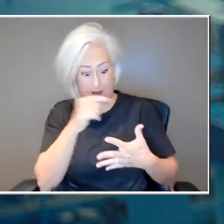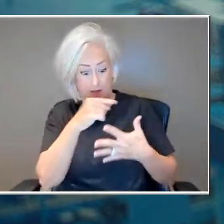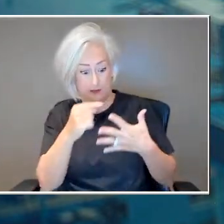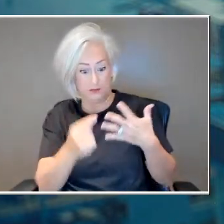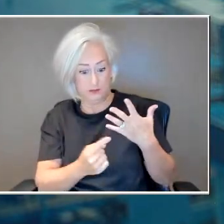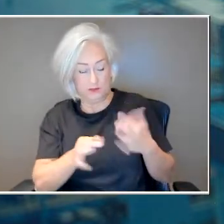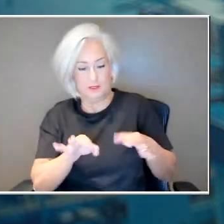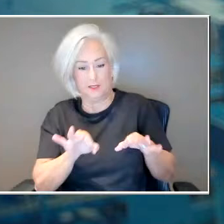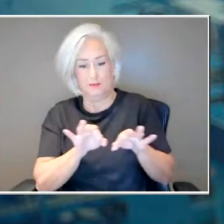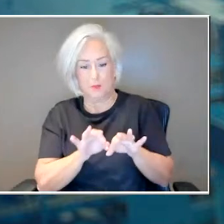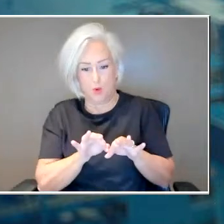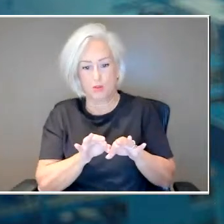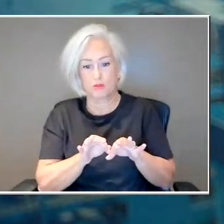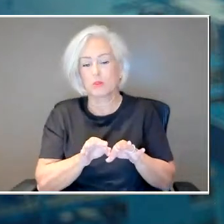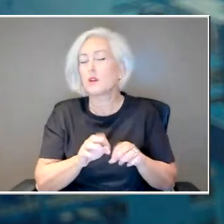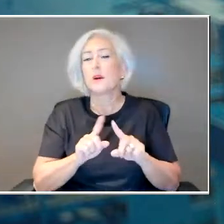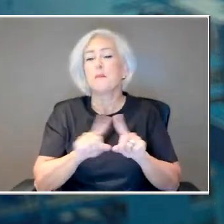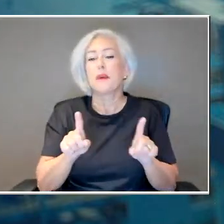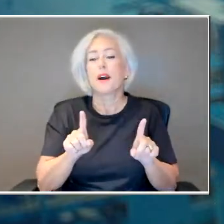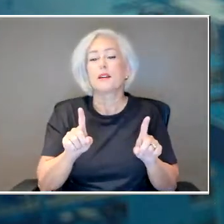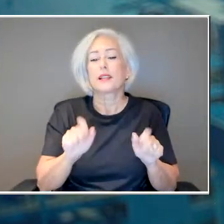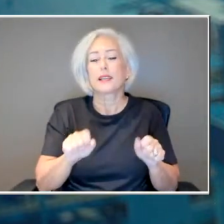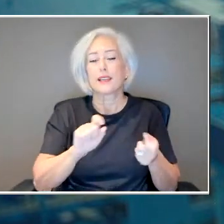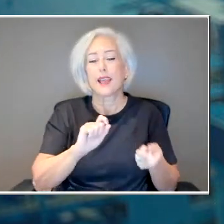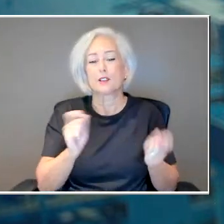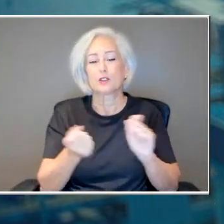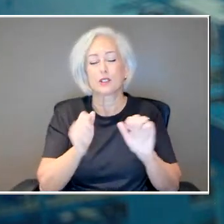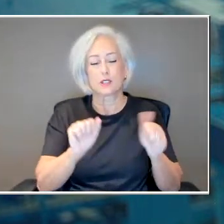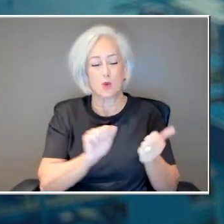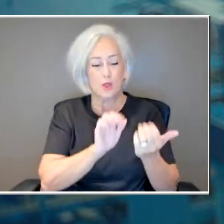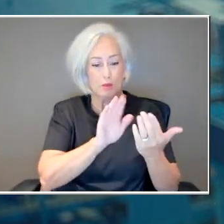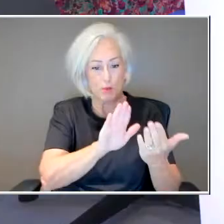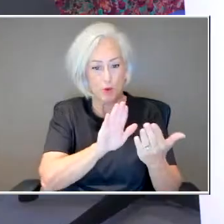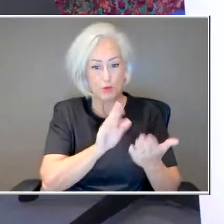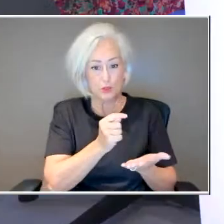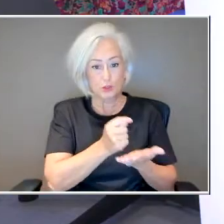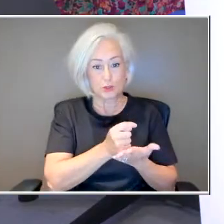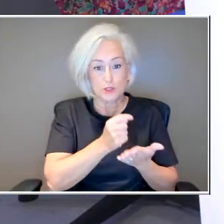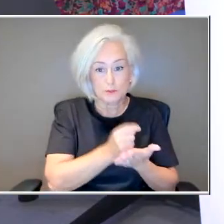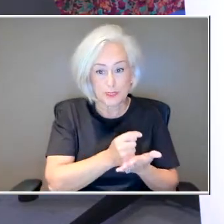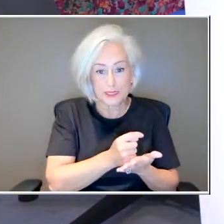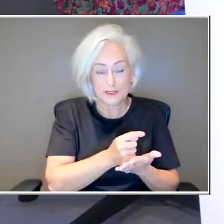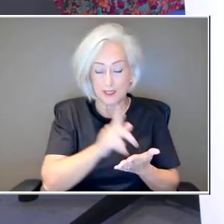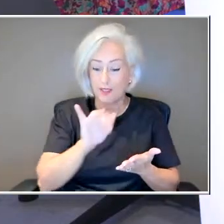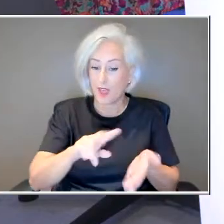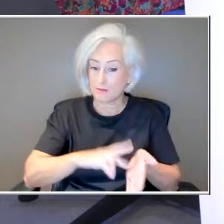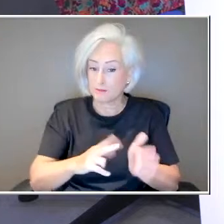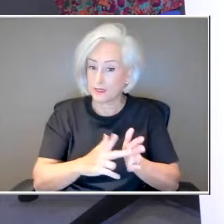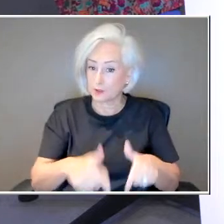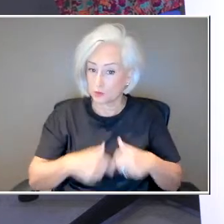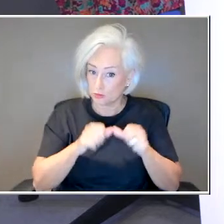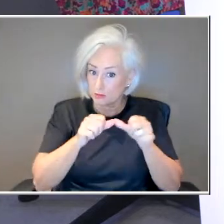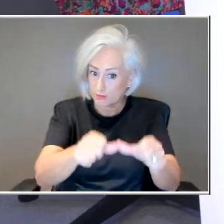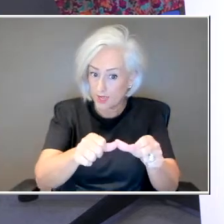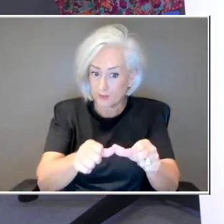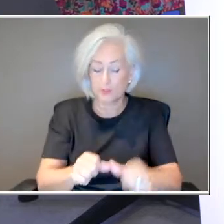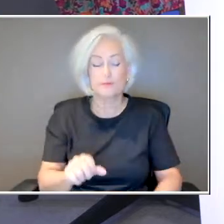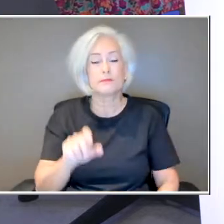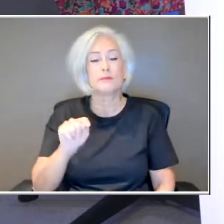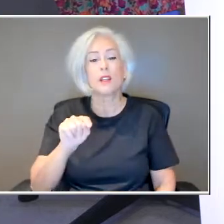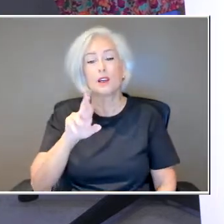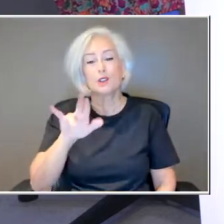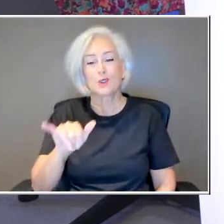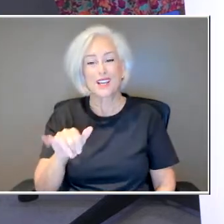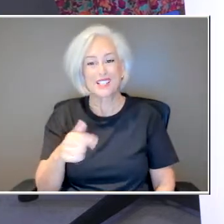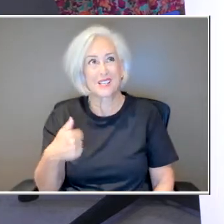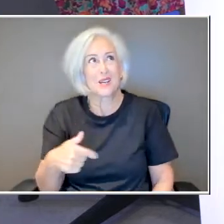change the treatment, and treatment is survival. Tracey, I want to bring you back in because as you're going, because we're talking about you, but I want to